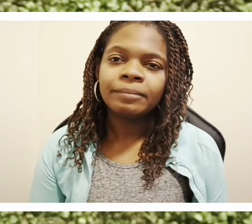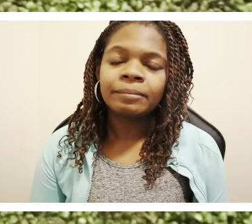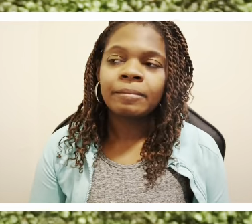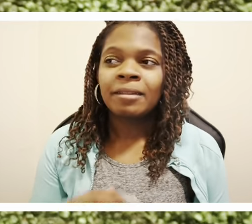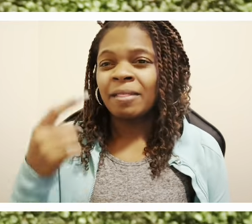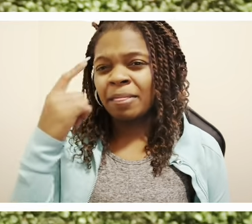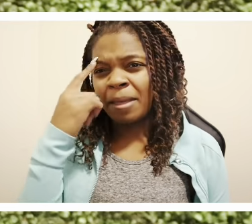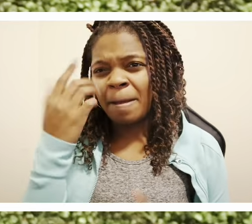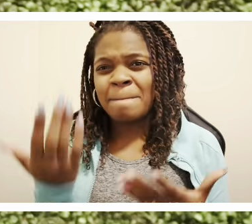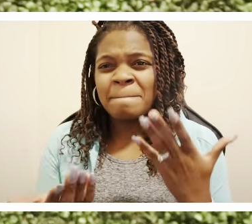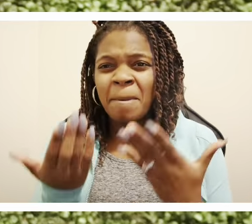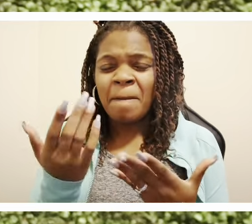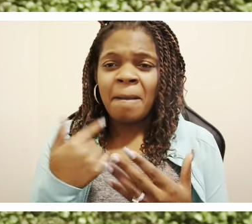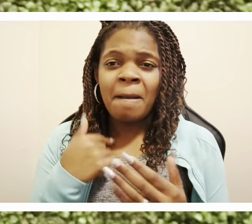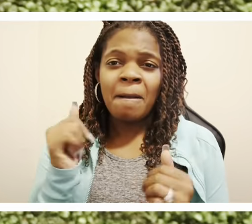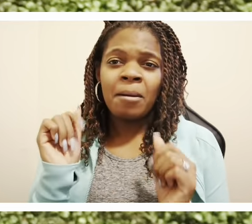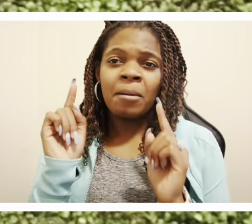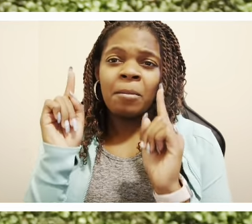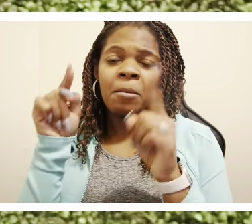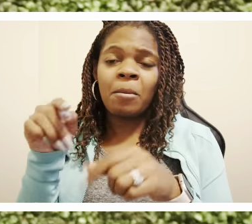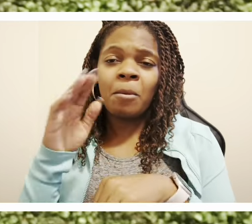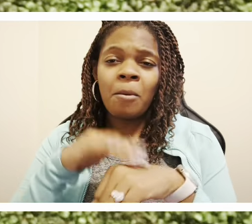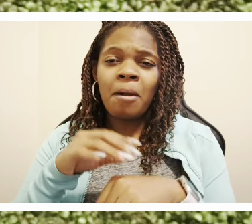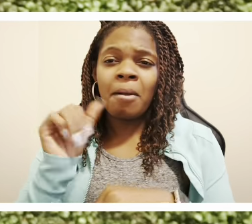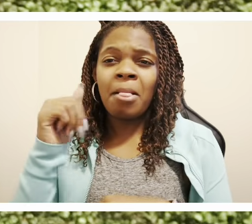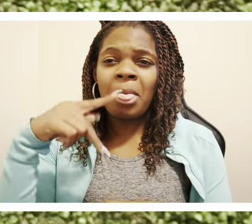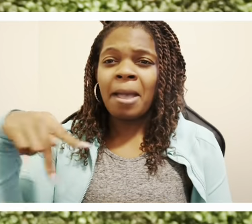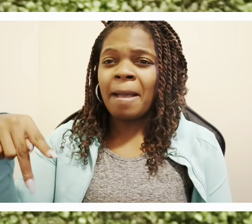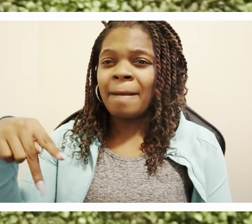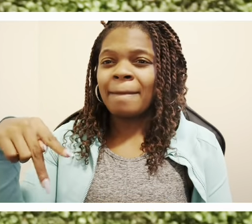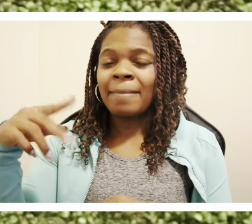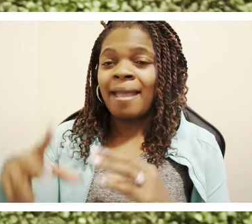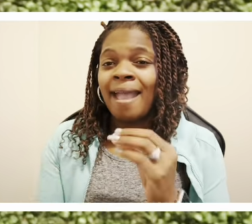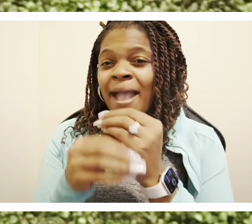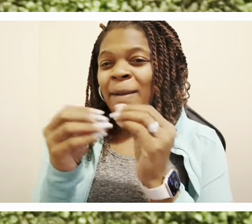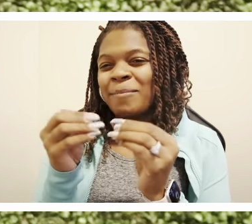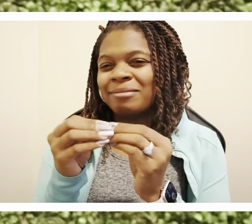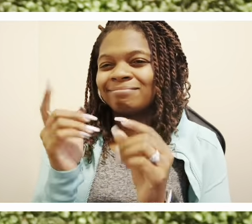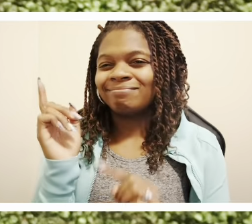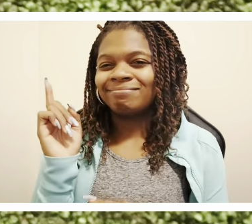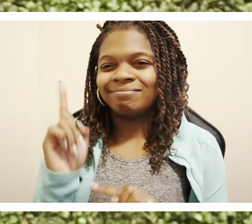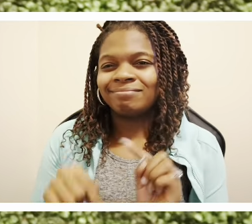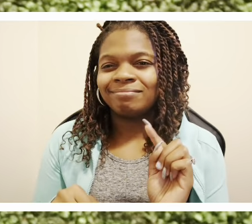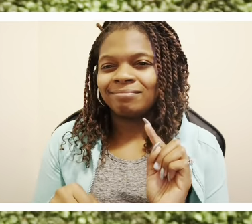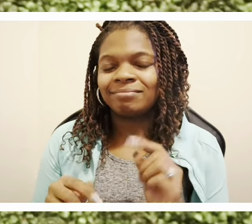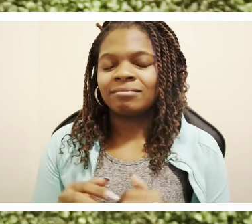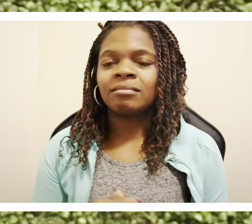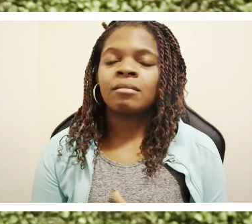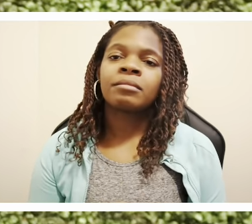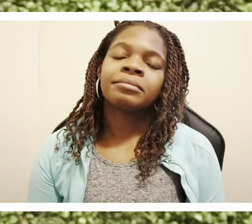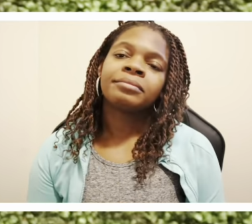workouts to choose. I was trying to see if the app maybe had where you can add it, but I couldn't find